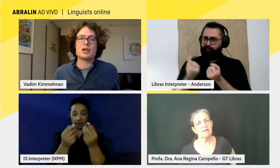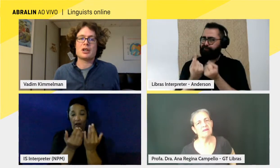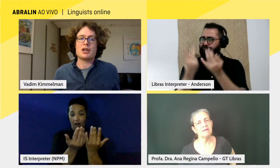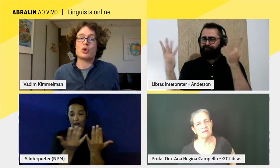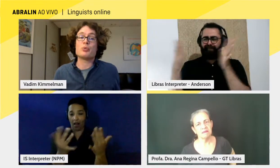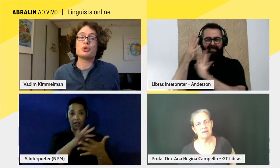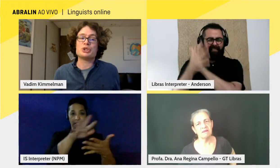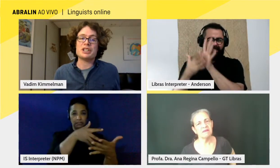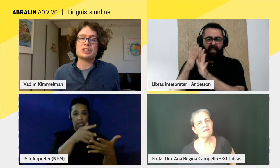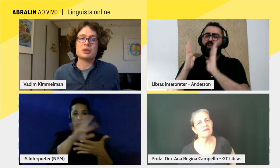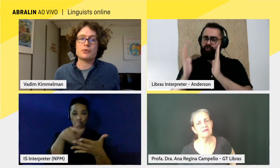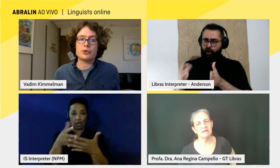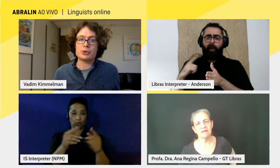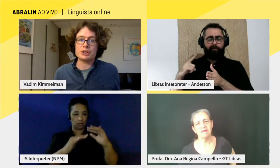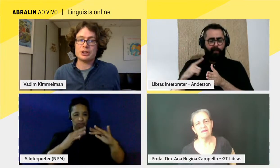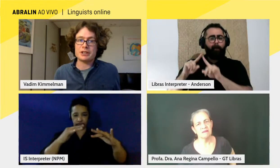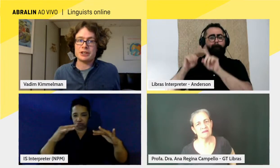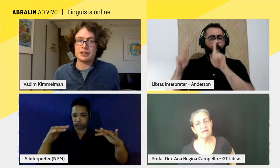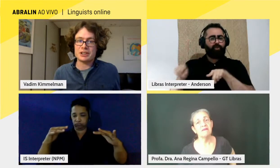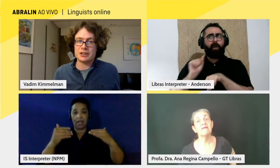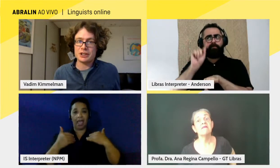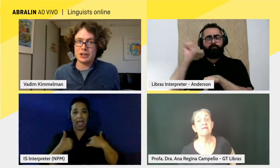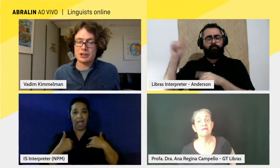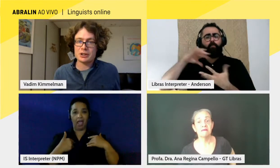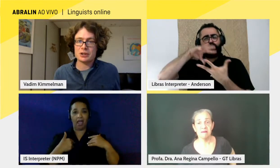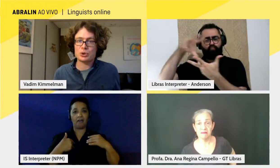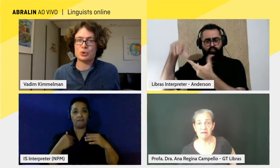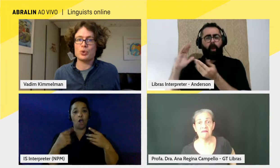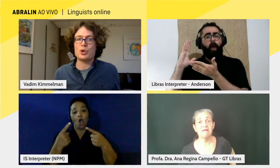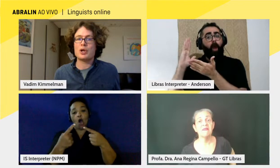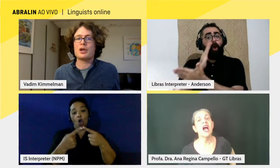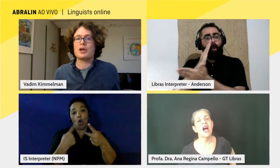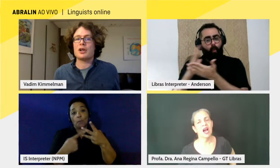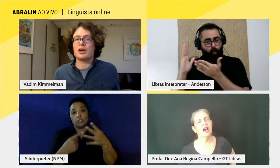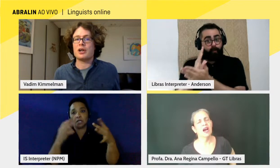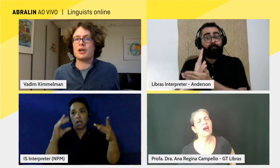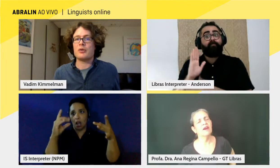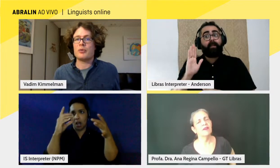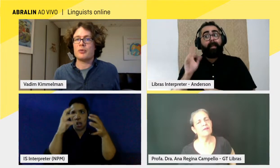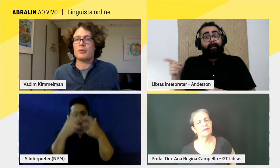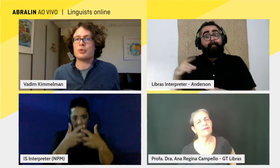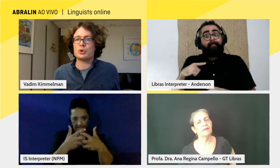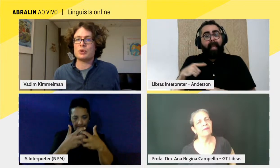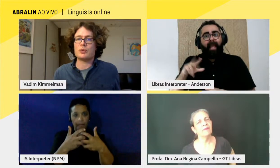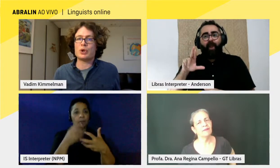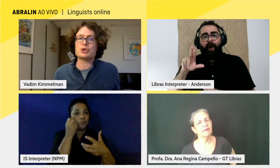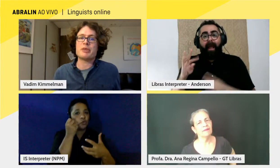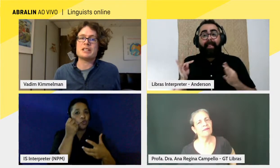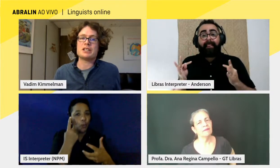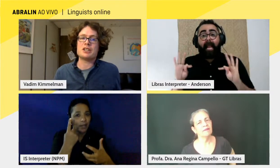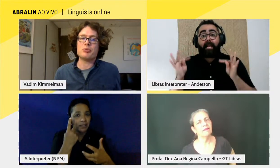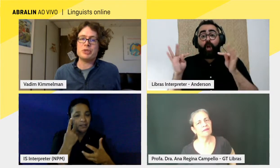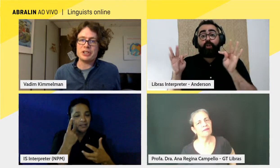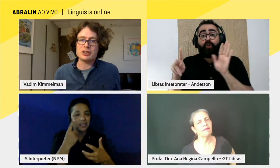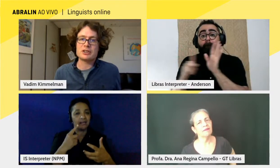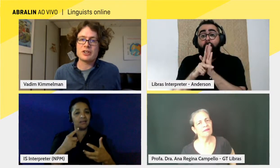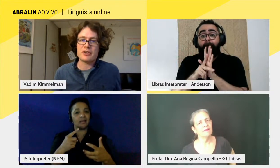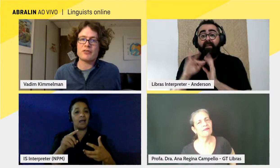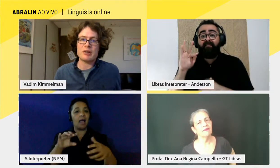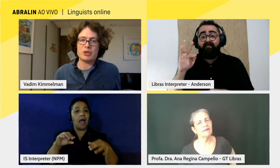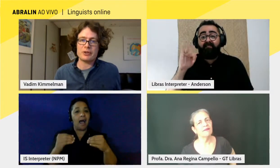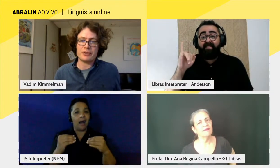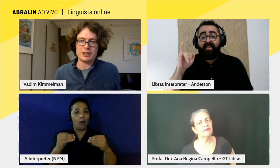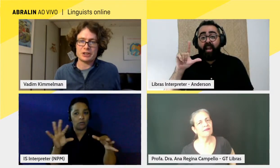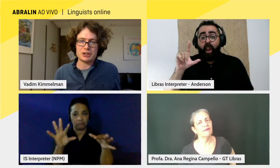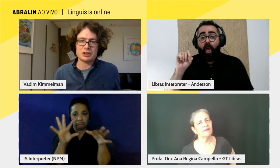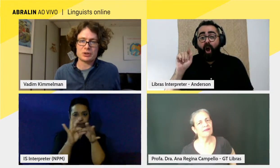used computational phylogenetic techniques to sort of automatically build